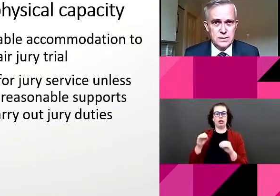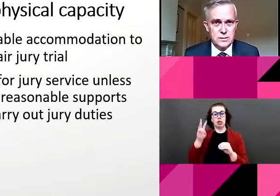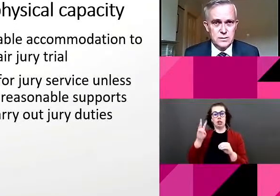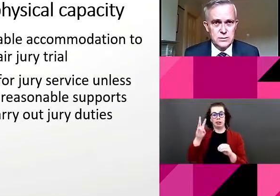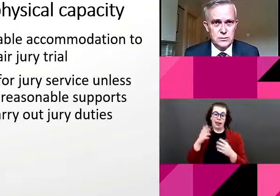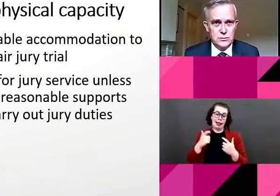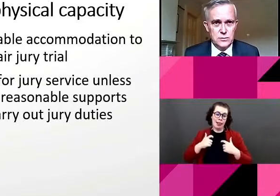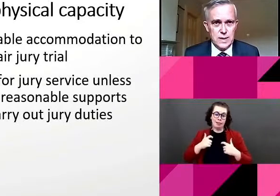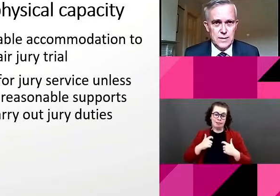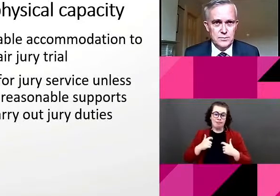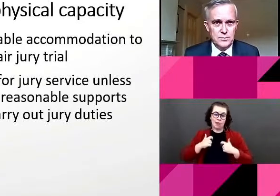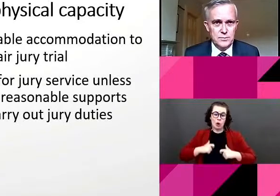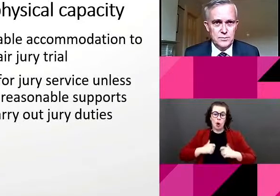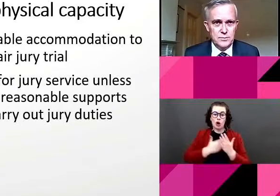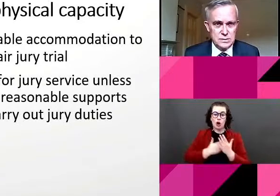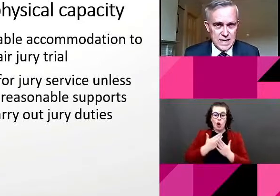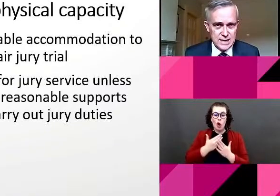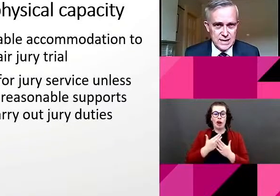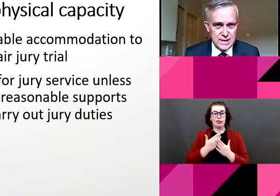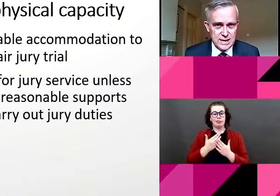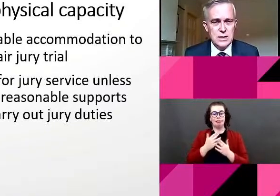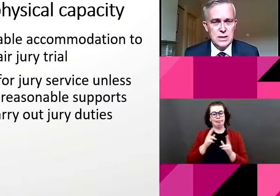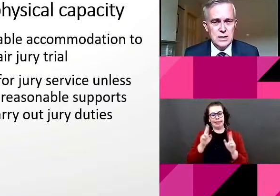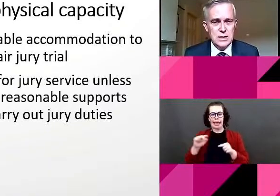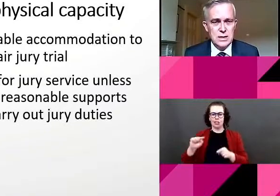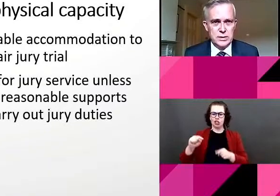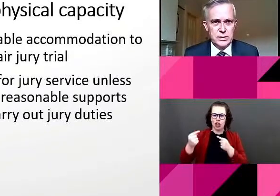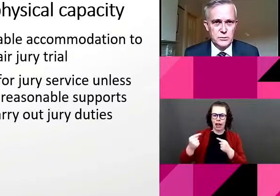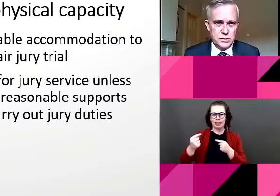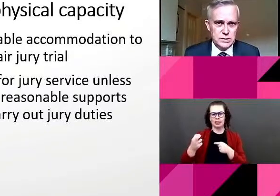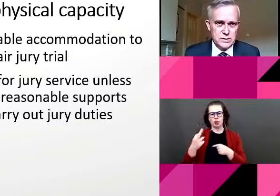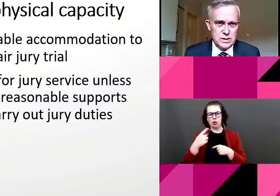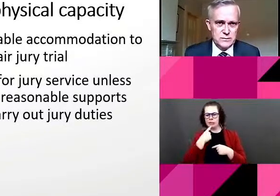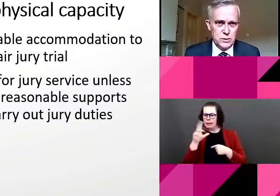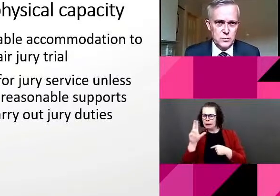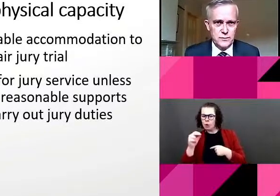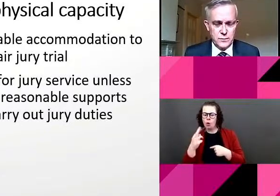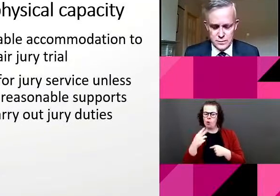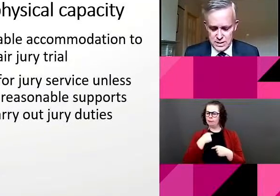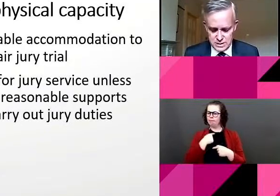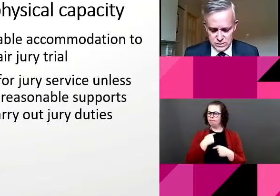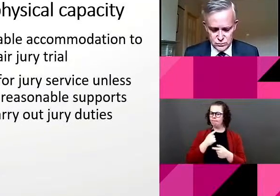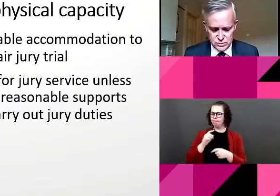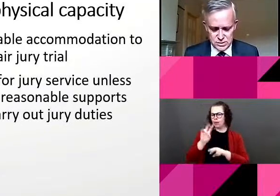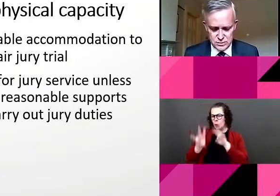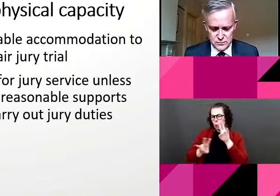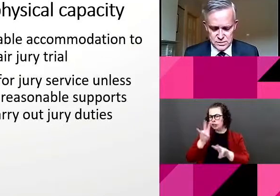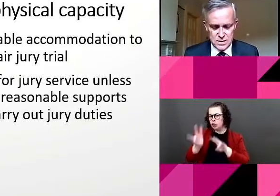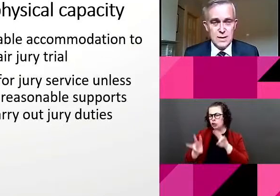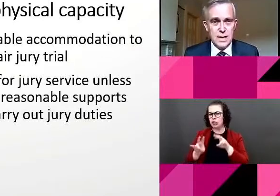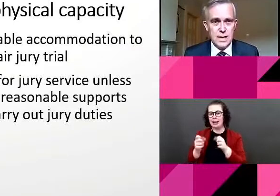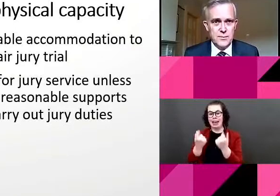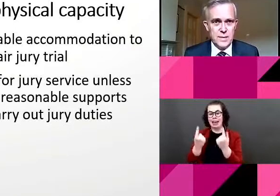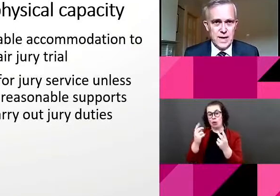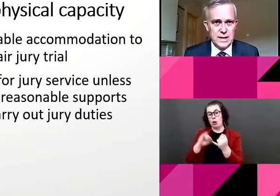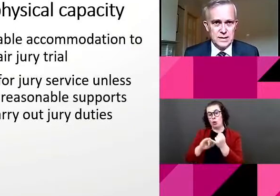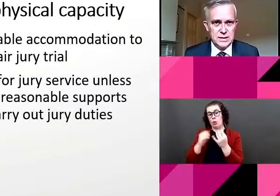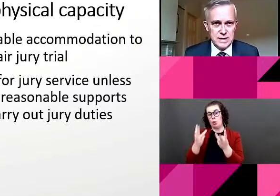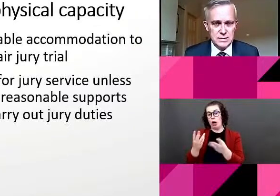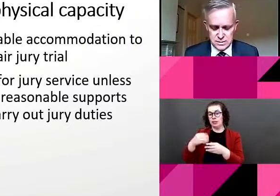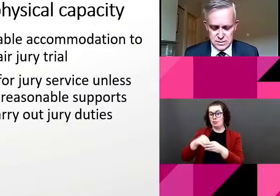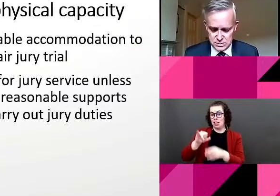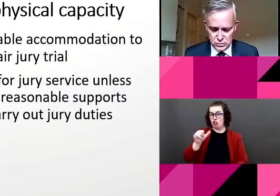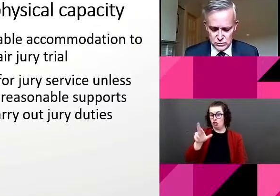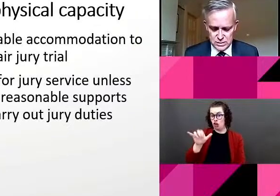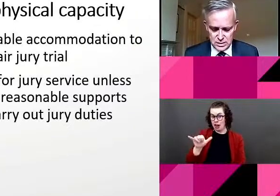perfectly entitled to put in challenges to anybody who puts themselves up for jury service. And in